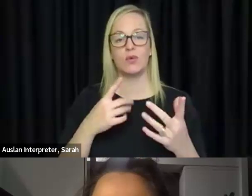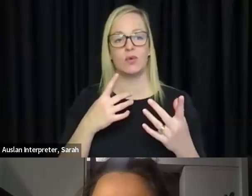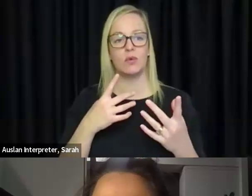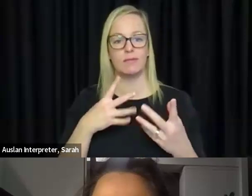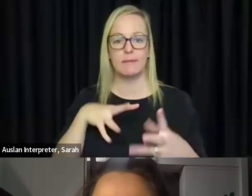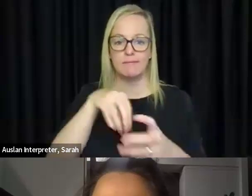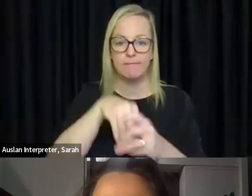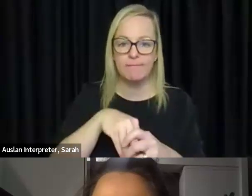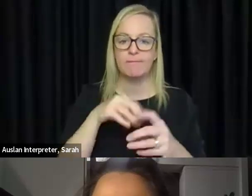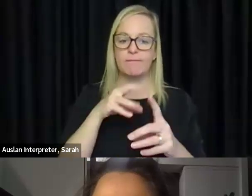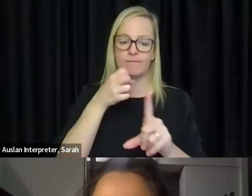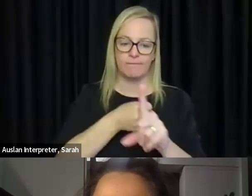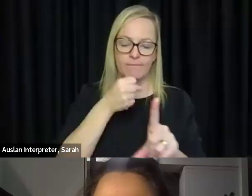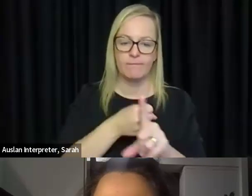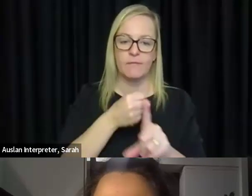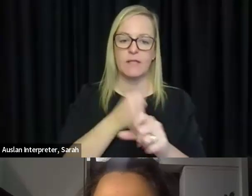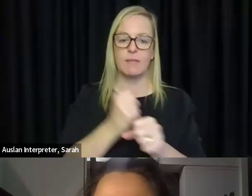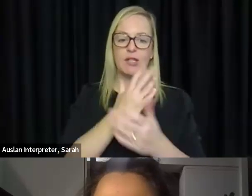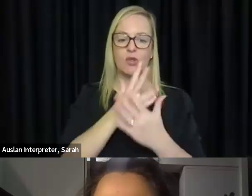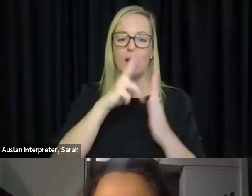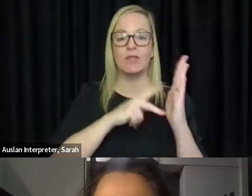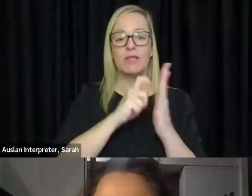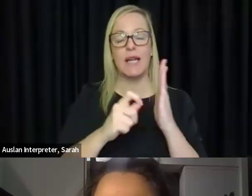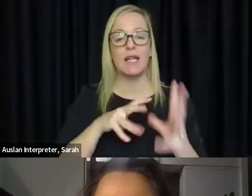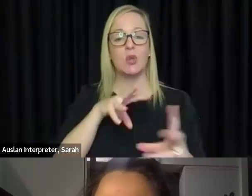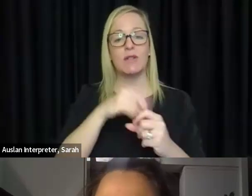that literature is inclusive and representative of people with disability,